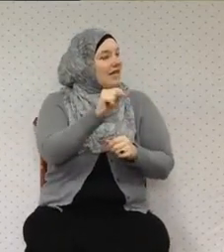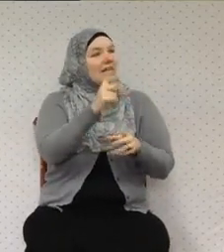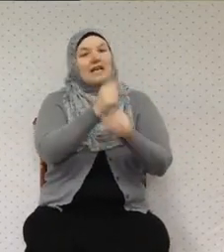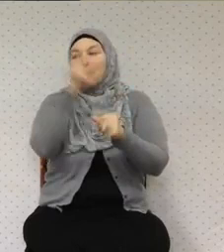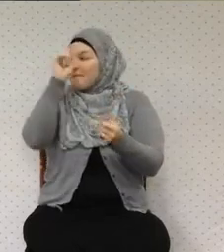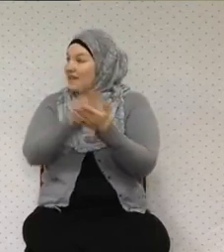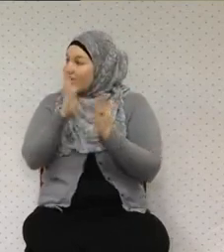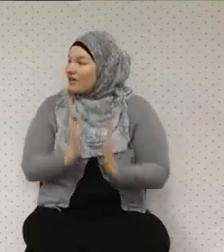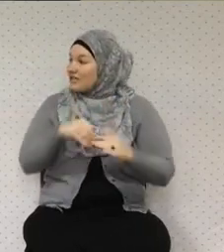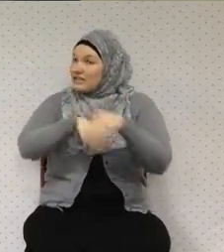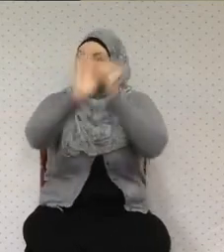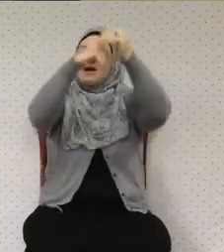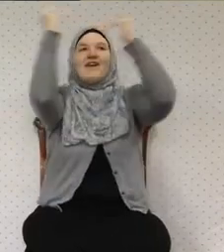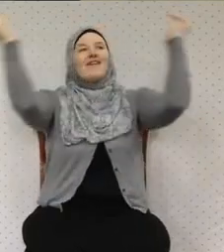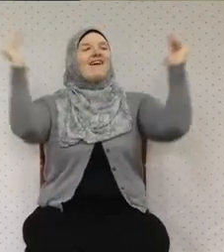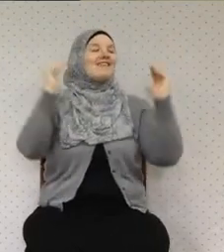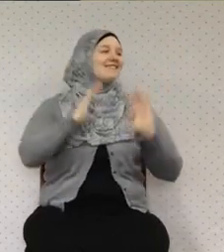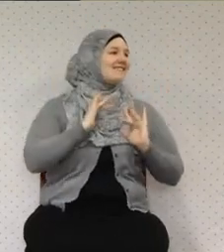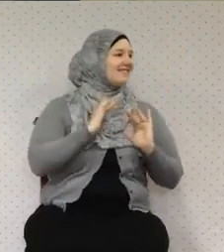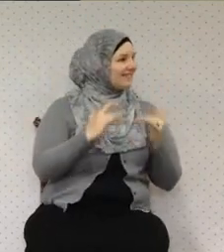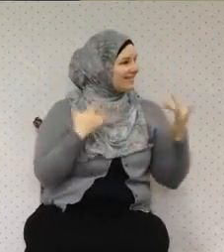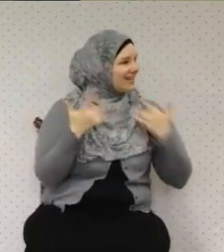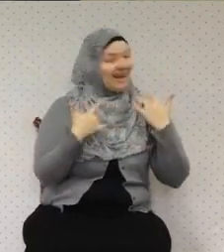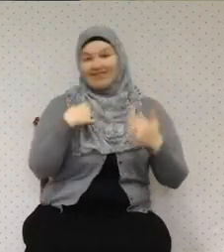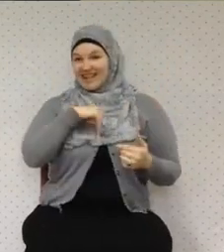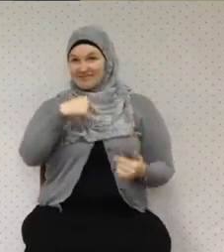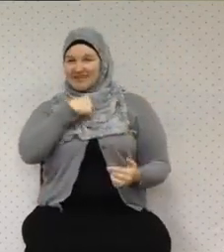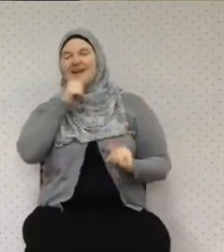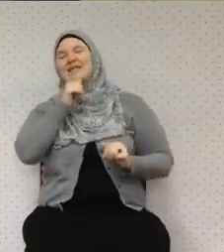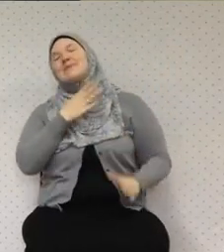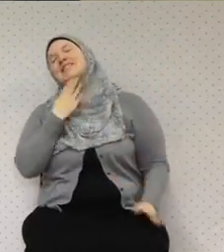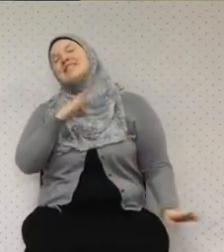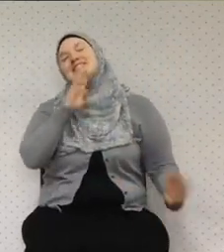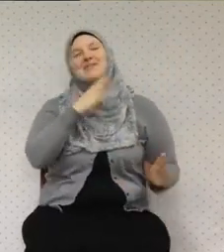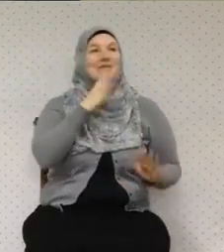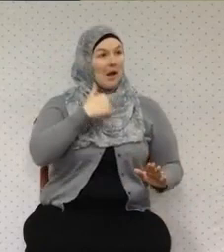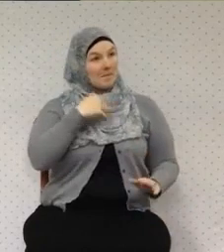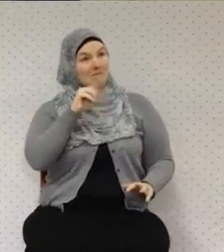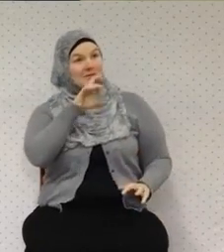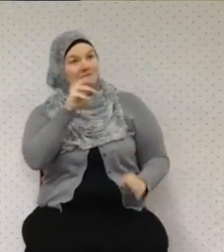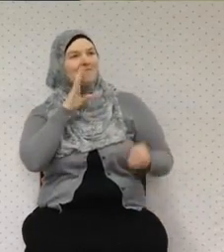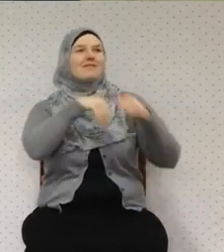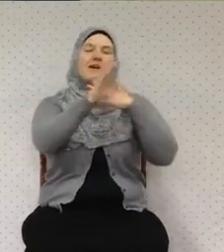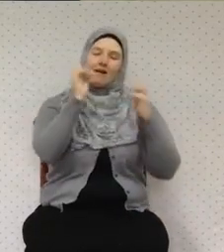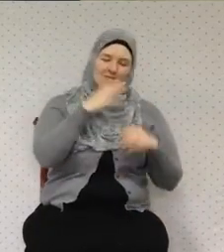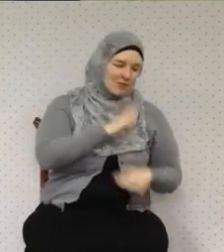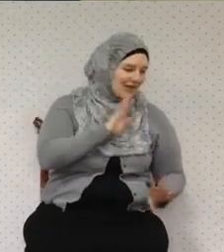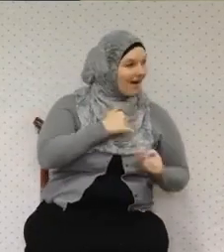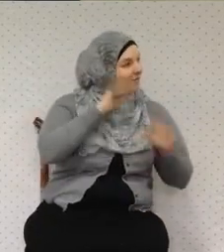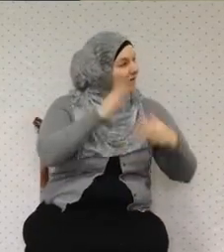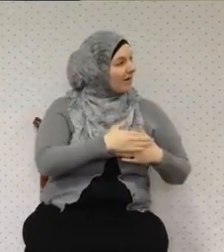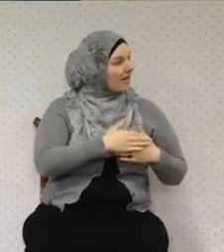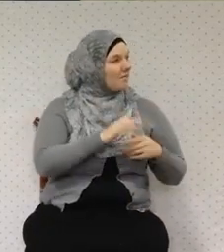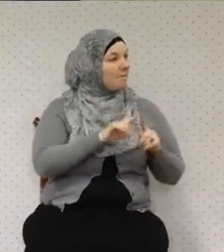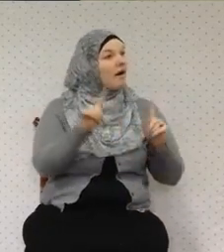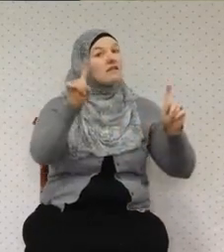getting to paradise and this weird thing we say, it's us, alhamdulillah. Alhamdulillah, I'm a Muslim. Alhamdulillah, I pray.